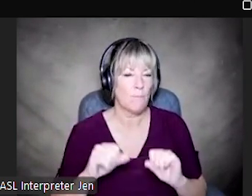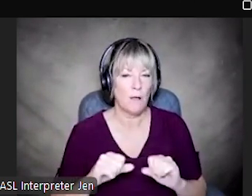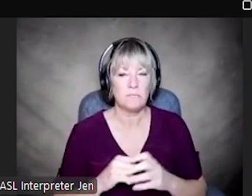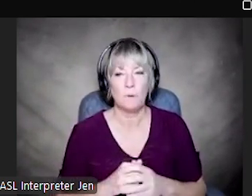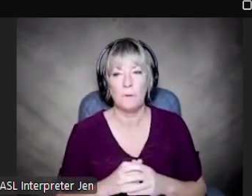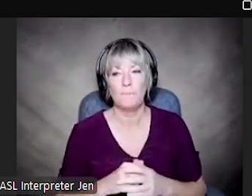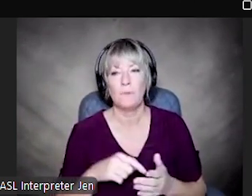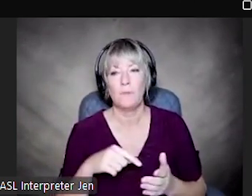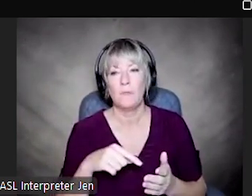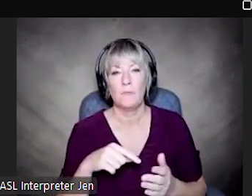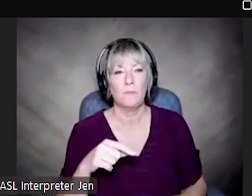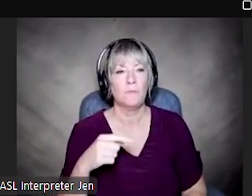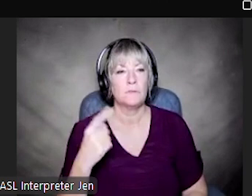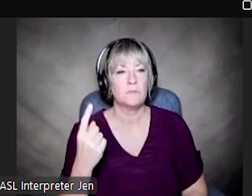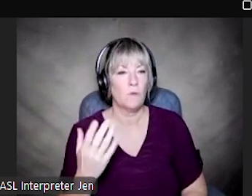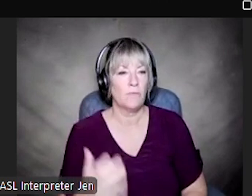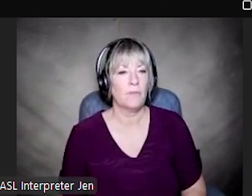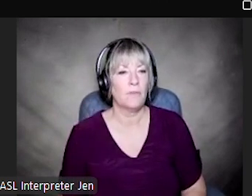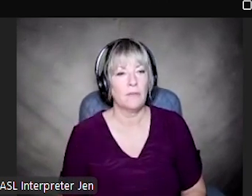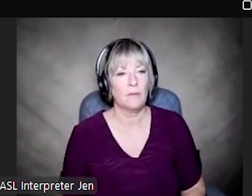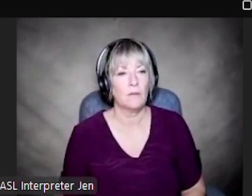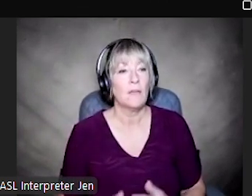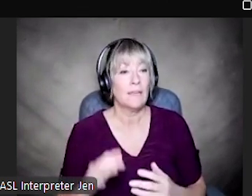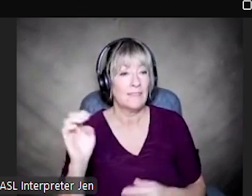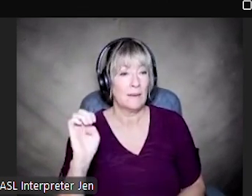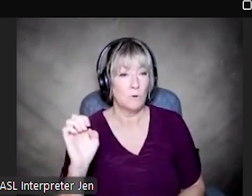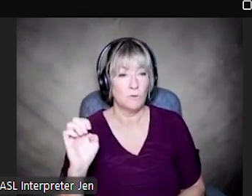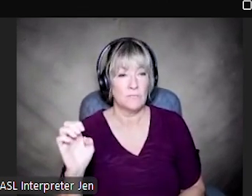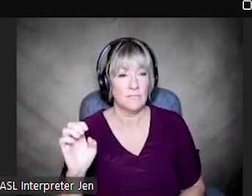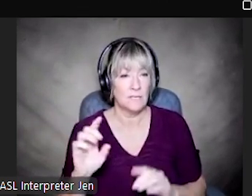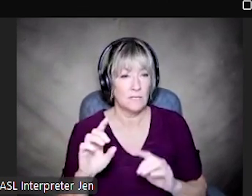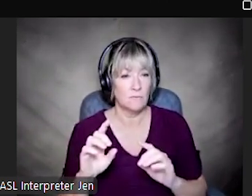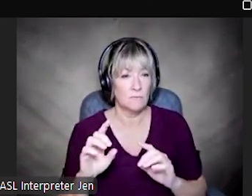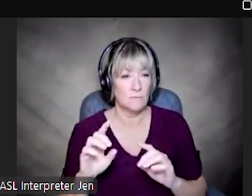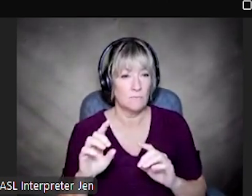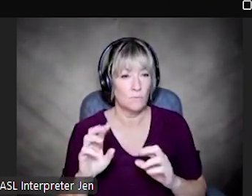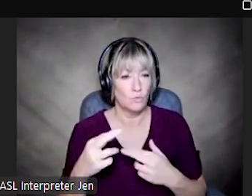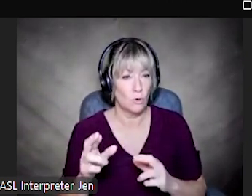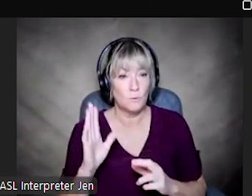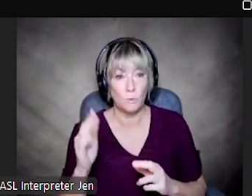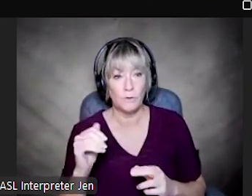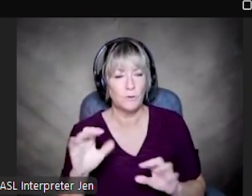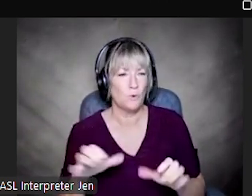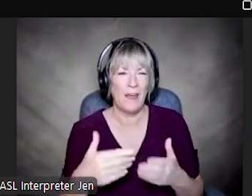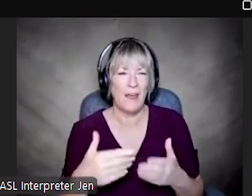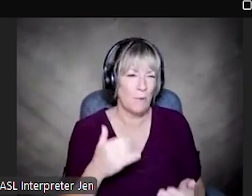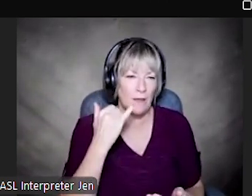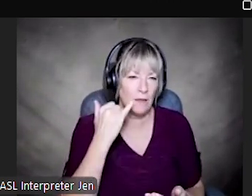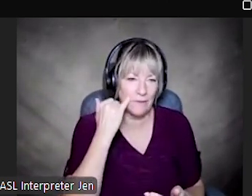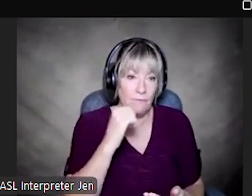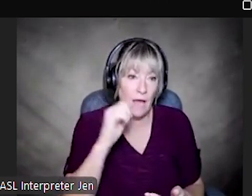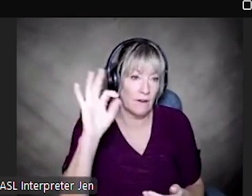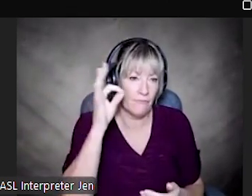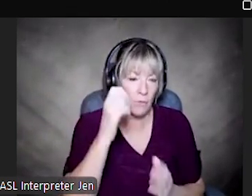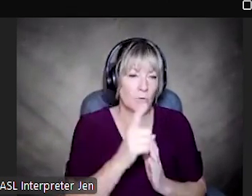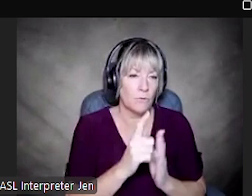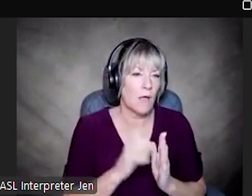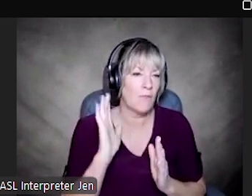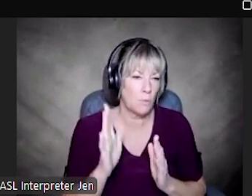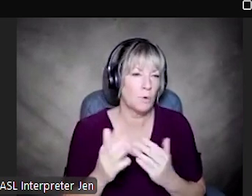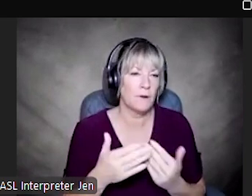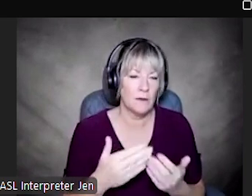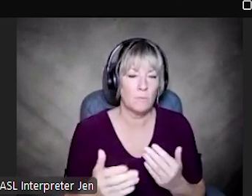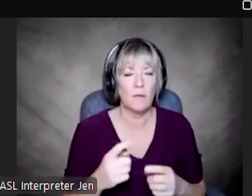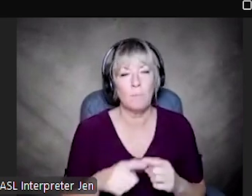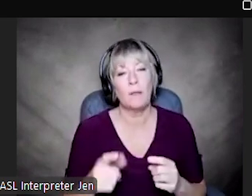one of the things I think that emergency departments would do even if there wasn't a federal law, but it's just a great thing is that